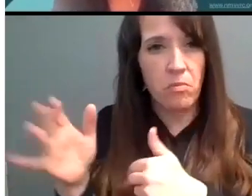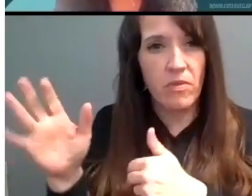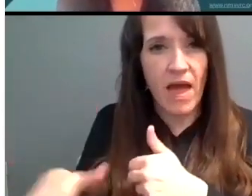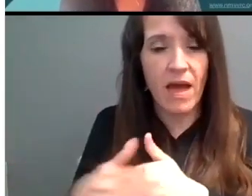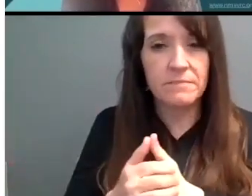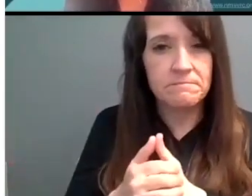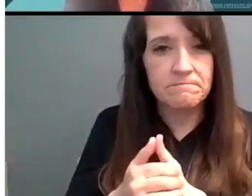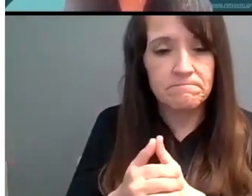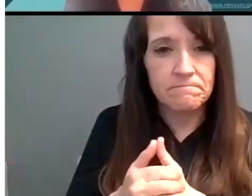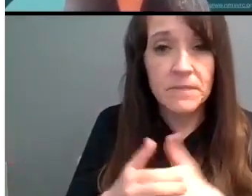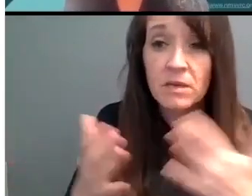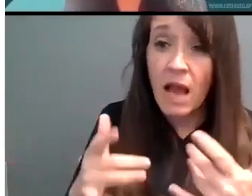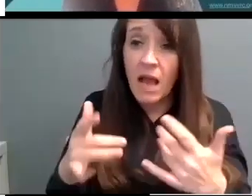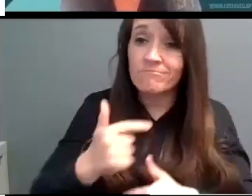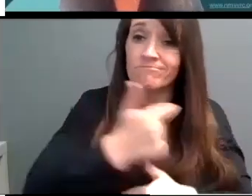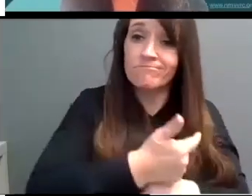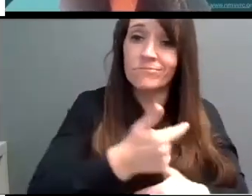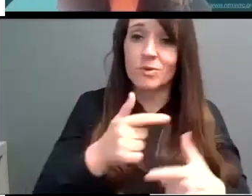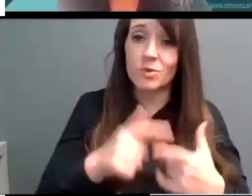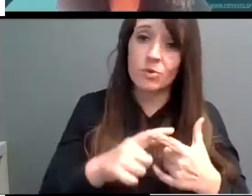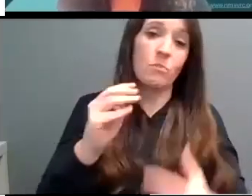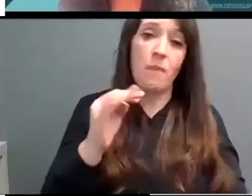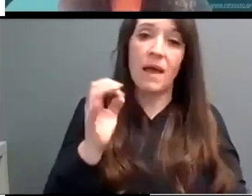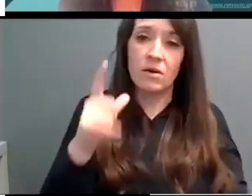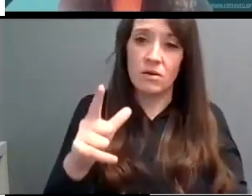that, I'm going to turn it back over to Michael.